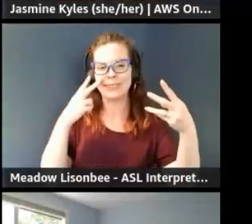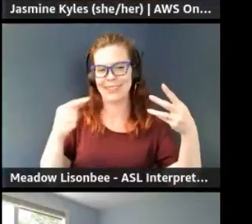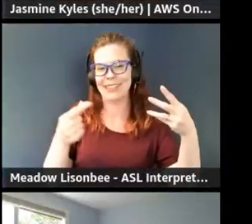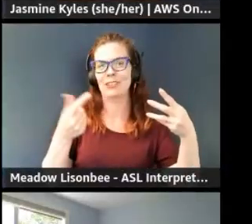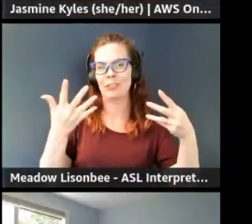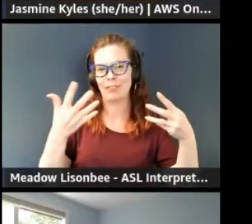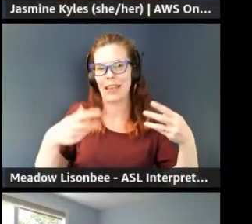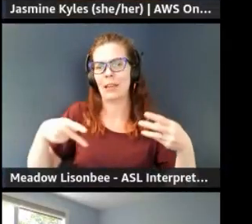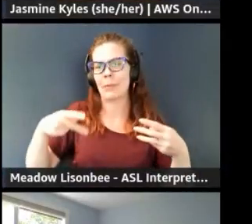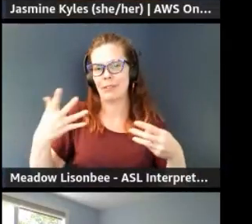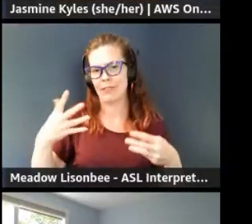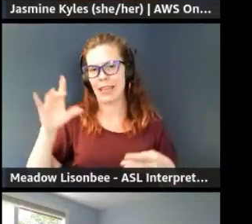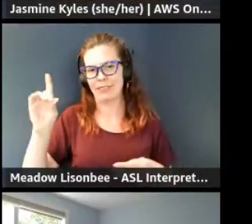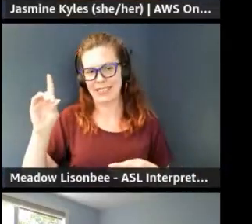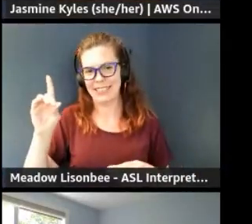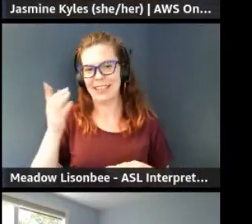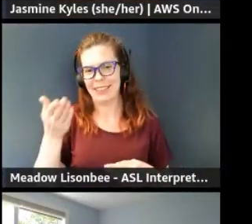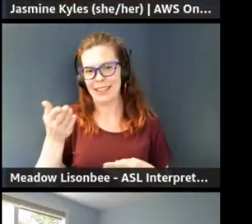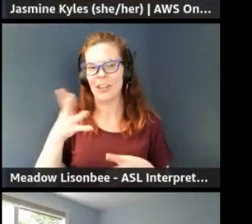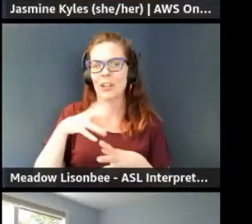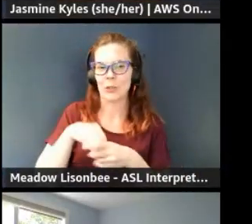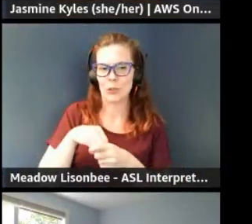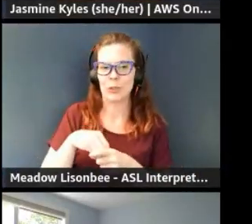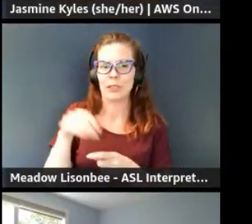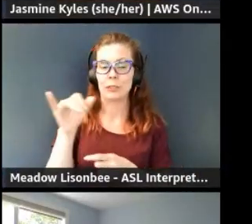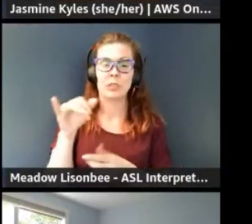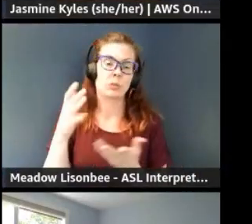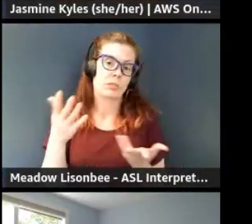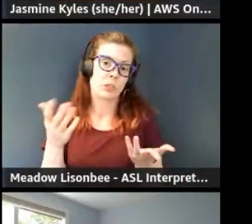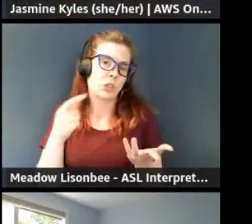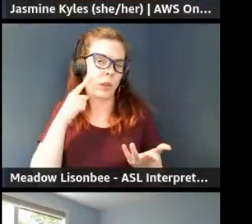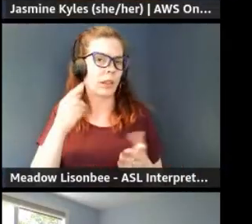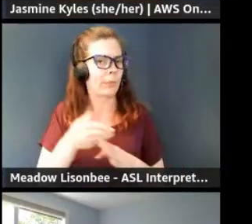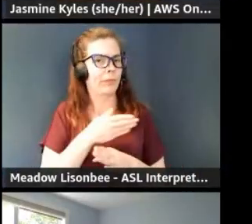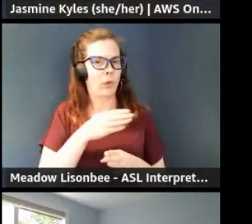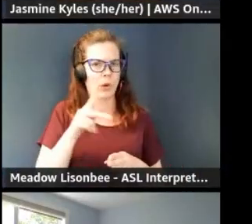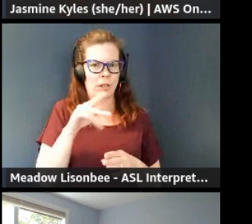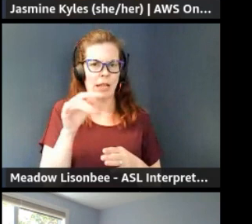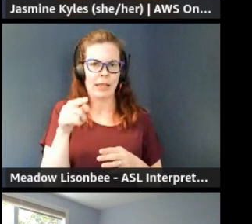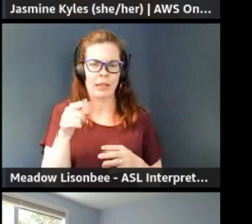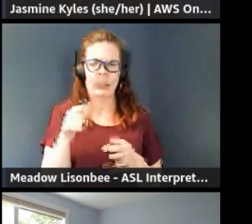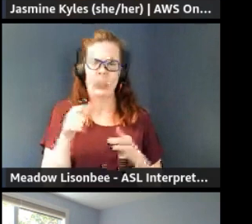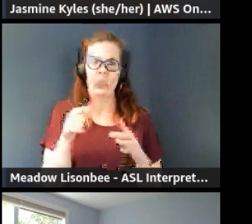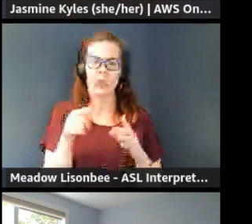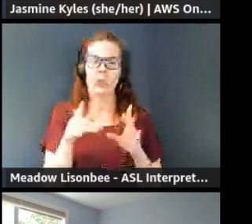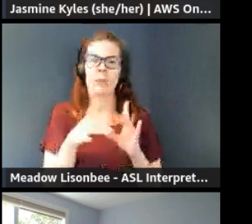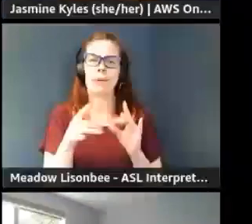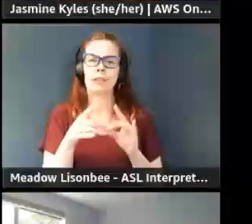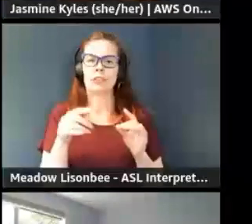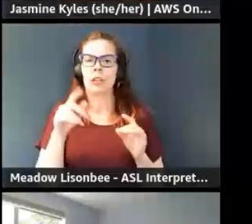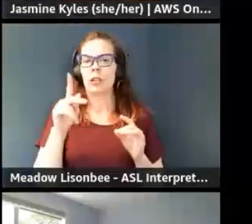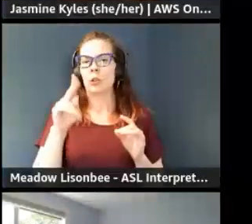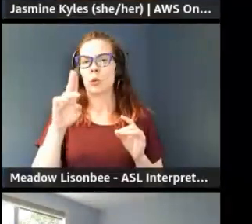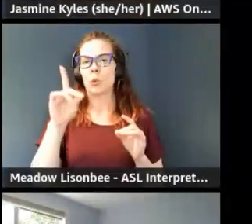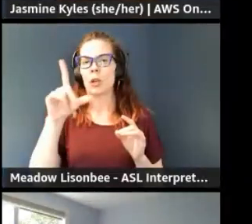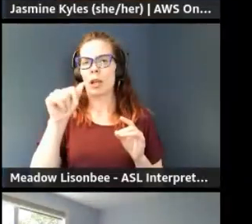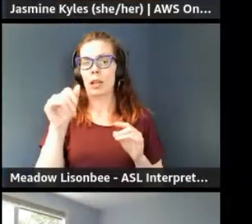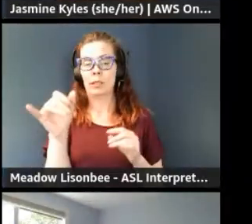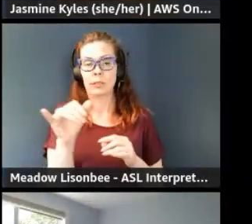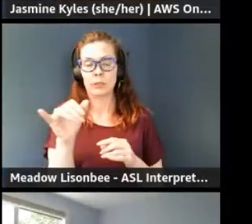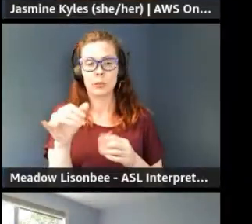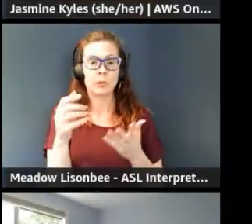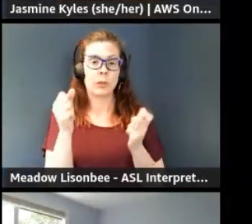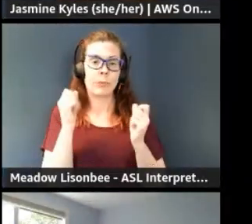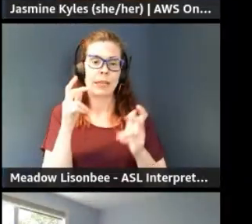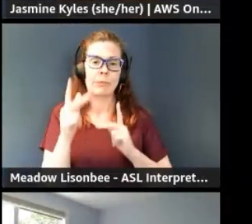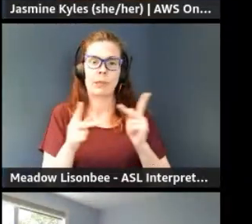the P5D over there included. So, I think earlier, Kyle, you were mentioning CUDA as well. So I think a lot of